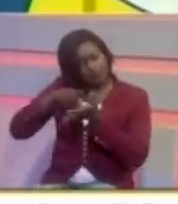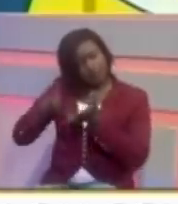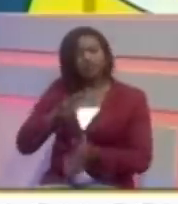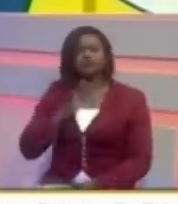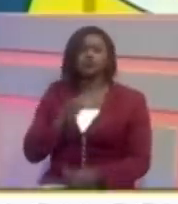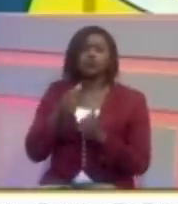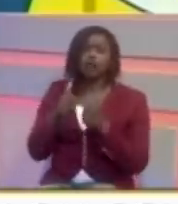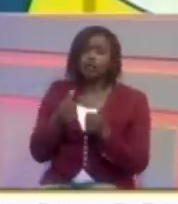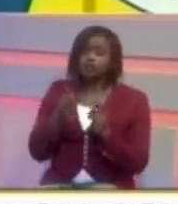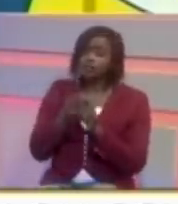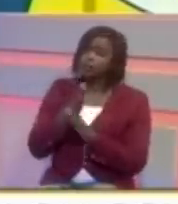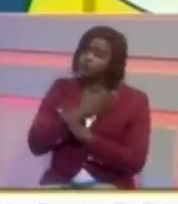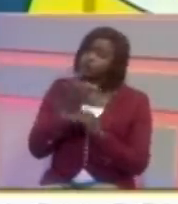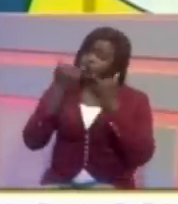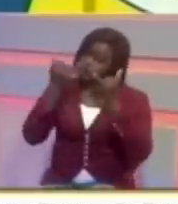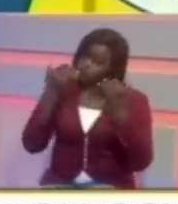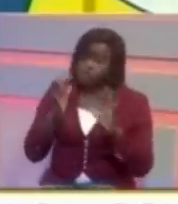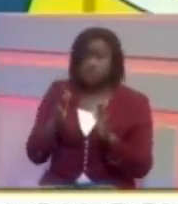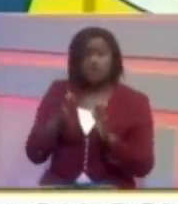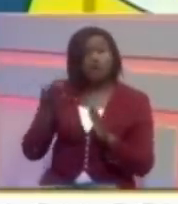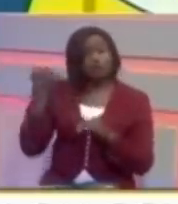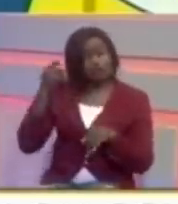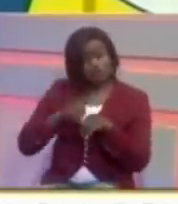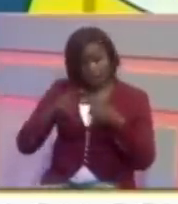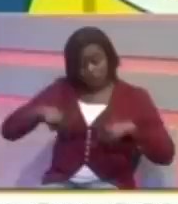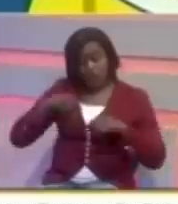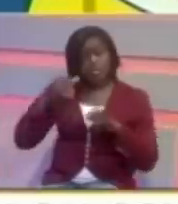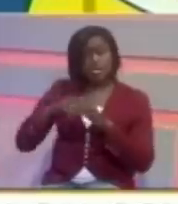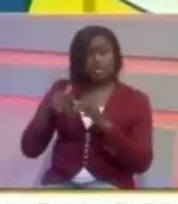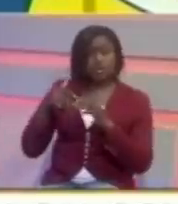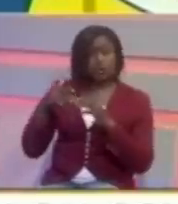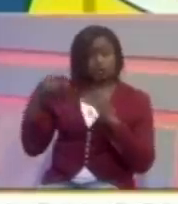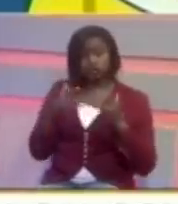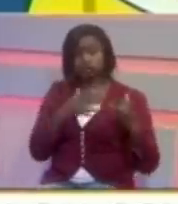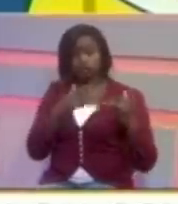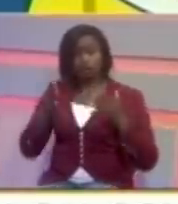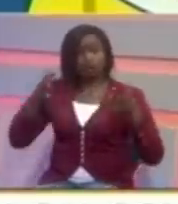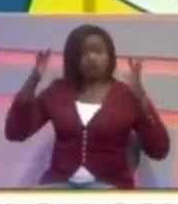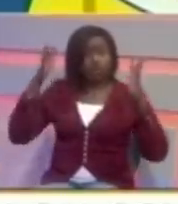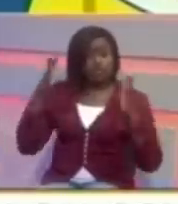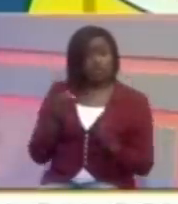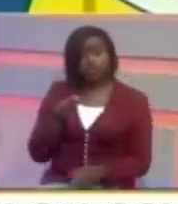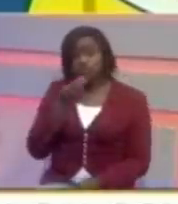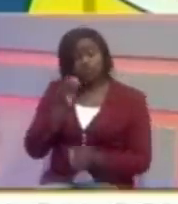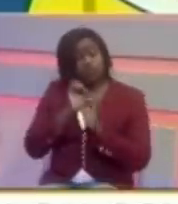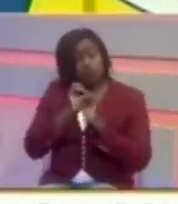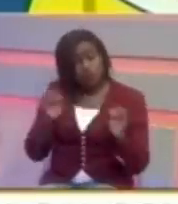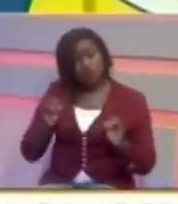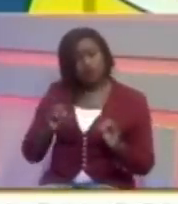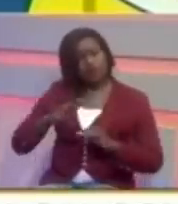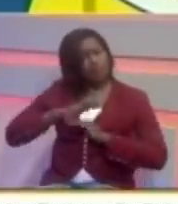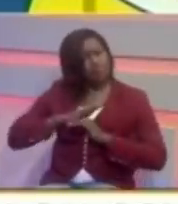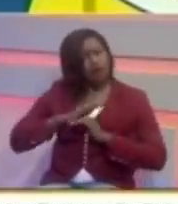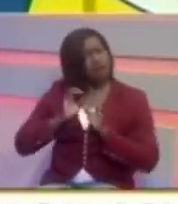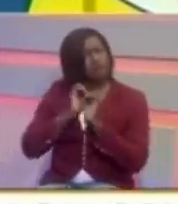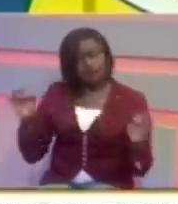I've told you before that when we were in the bush, we had shortages of food and so on.